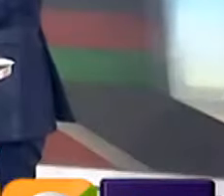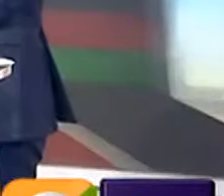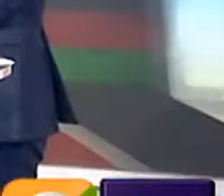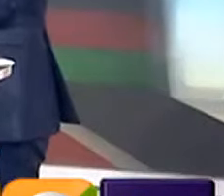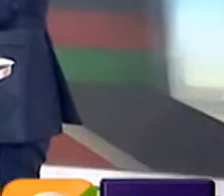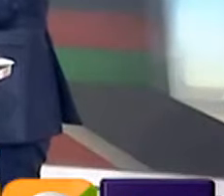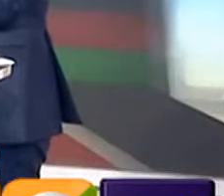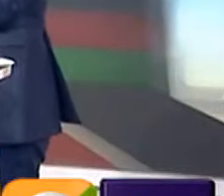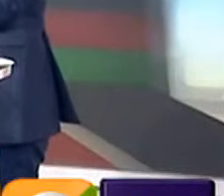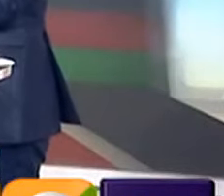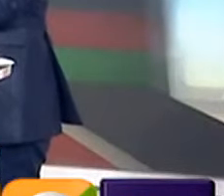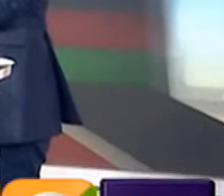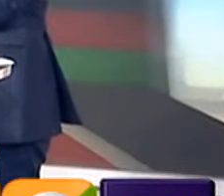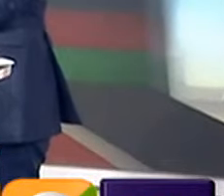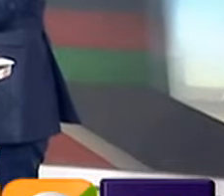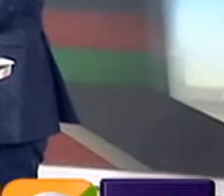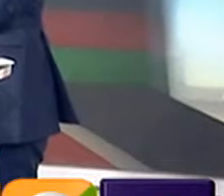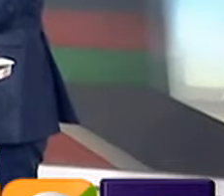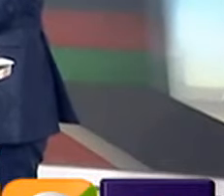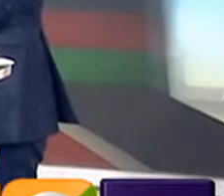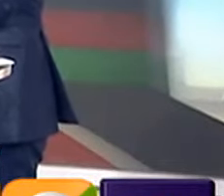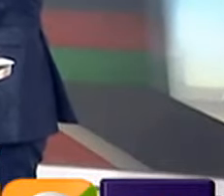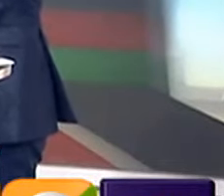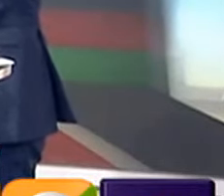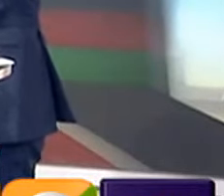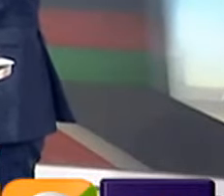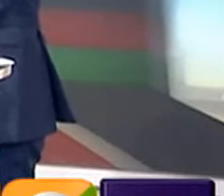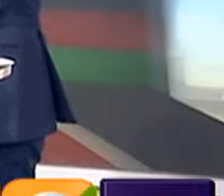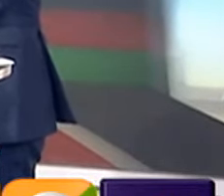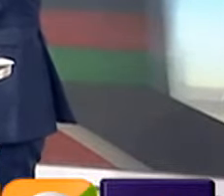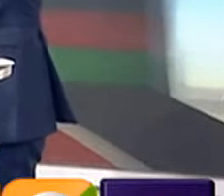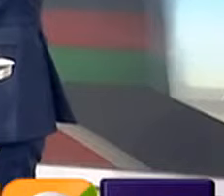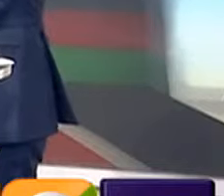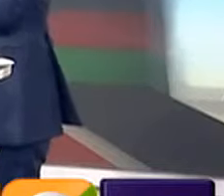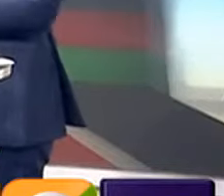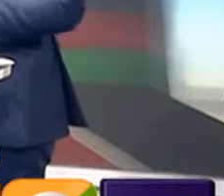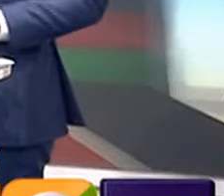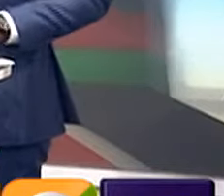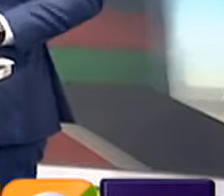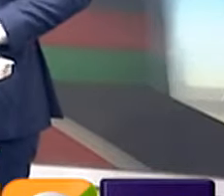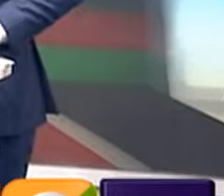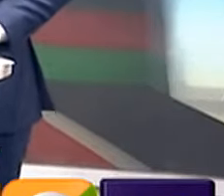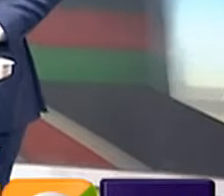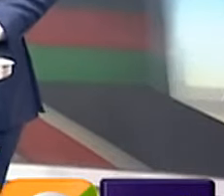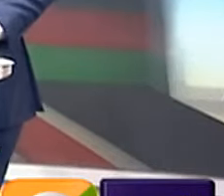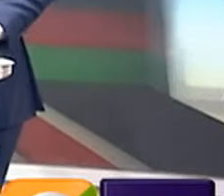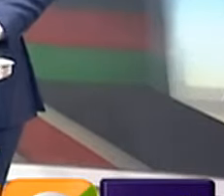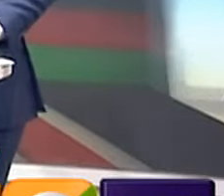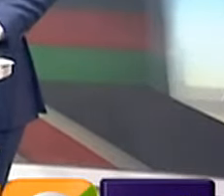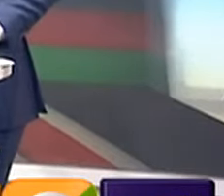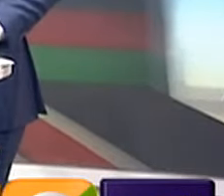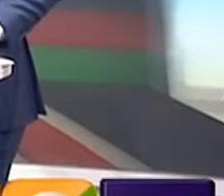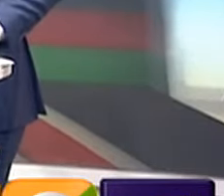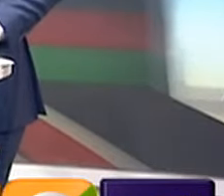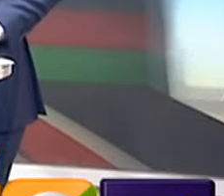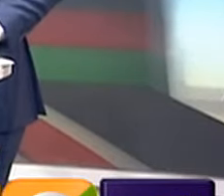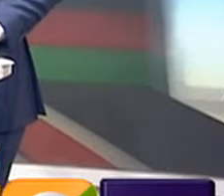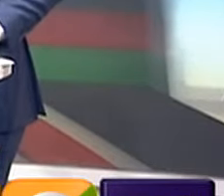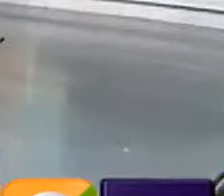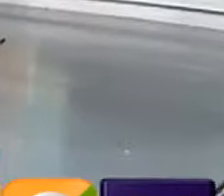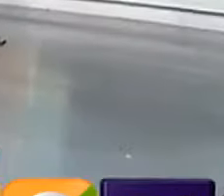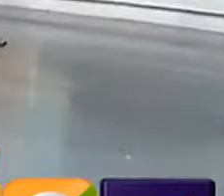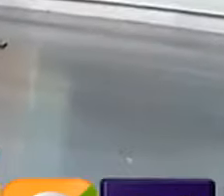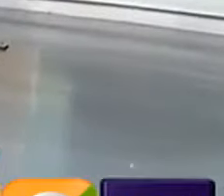this question has not been answered by the government. And if it has been answered, not as far as it had been promised. Thank you,